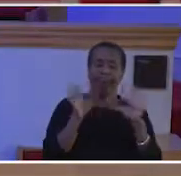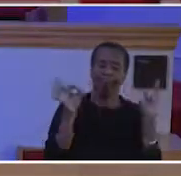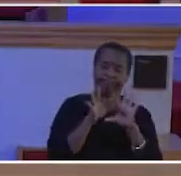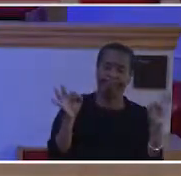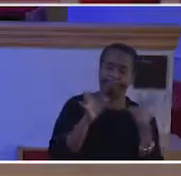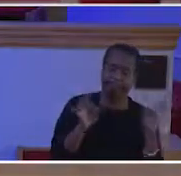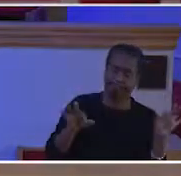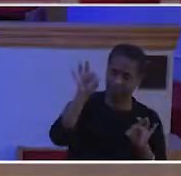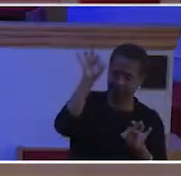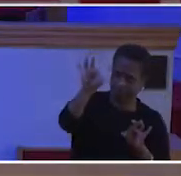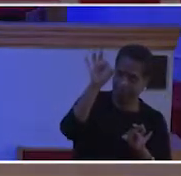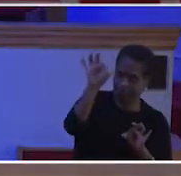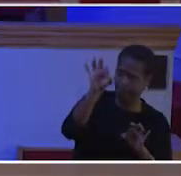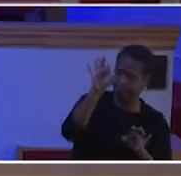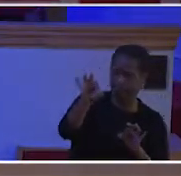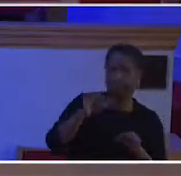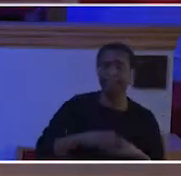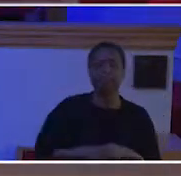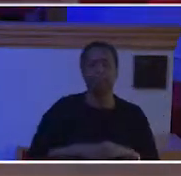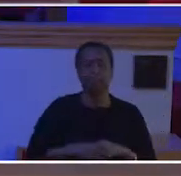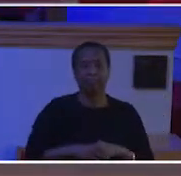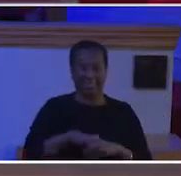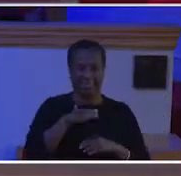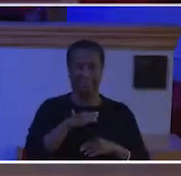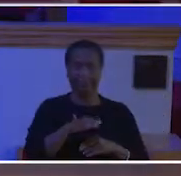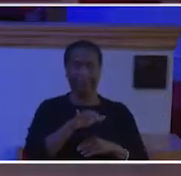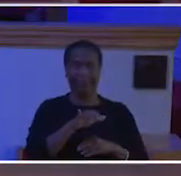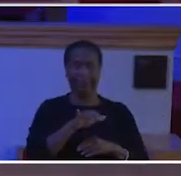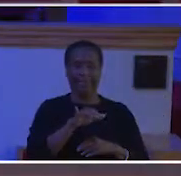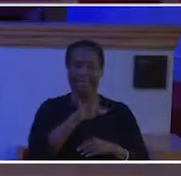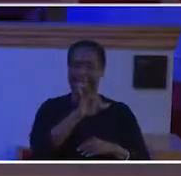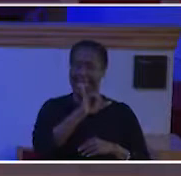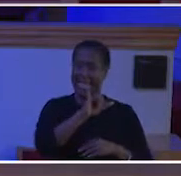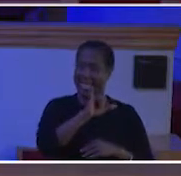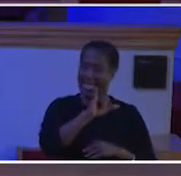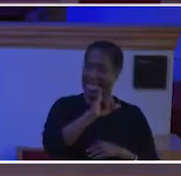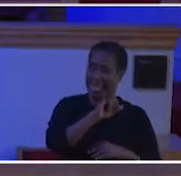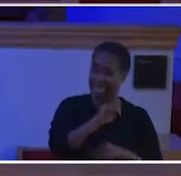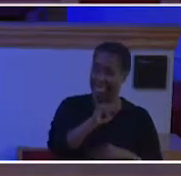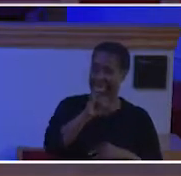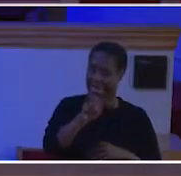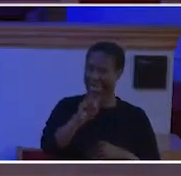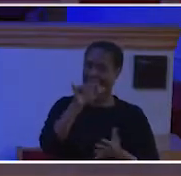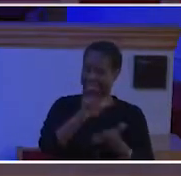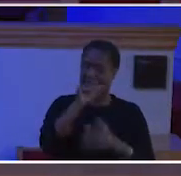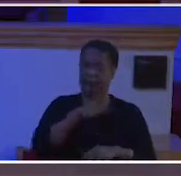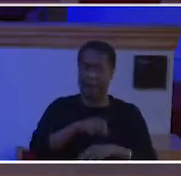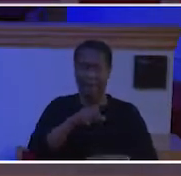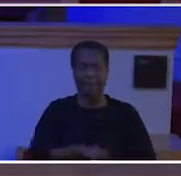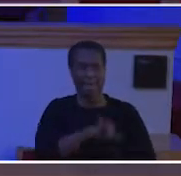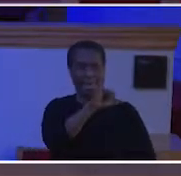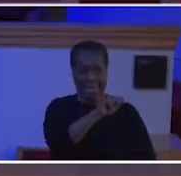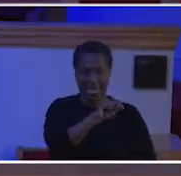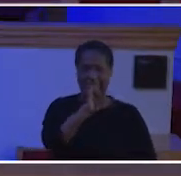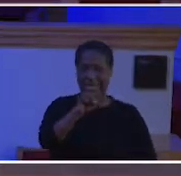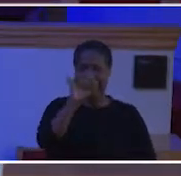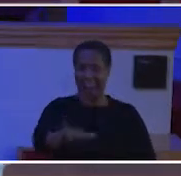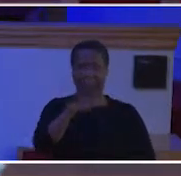and talk from the subject, it's that time. It's that